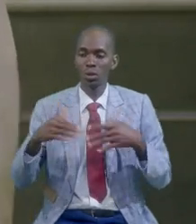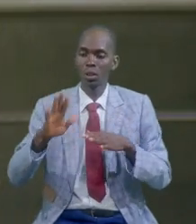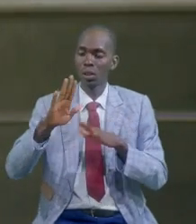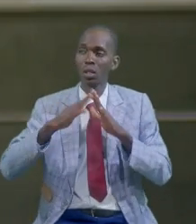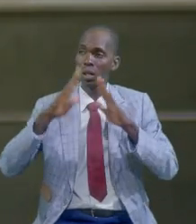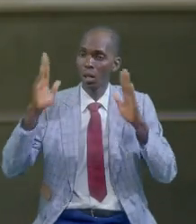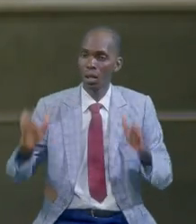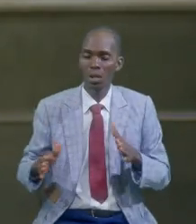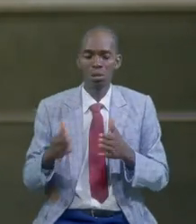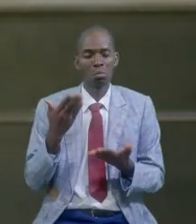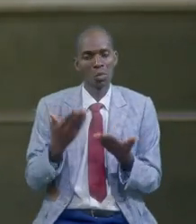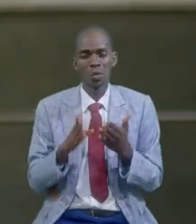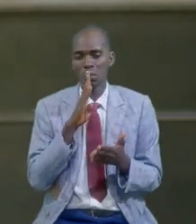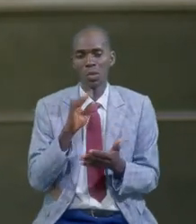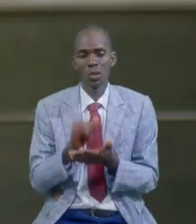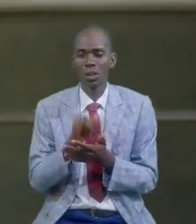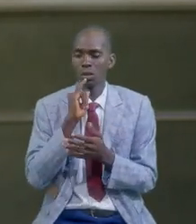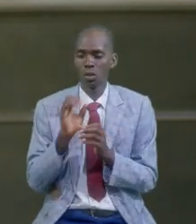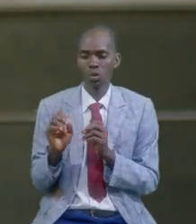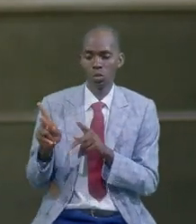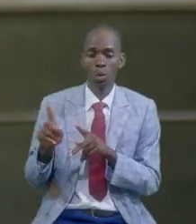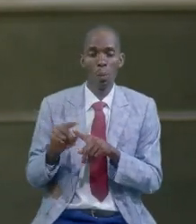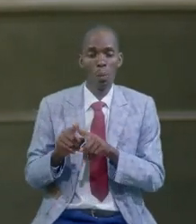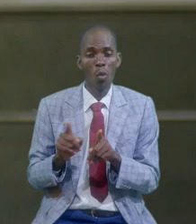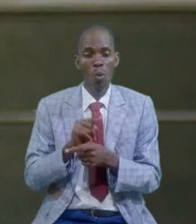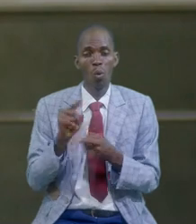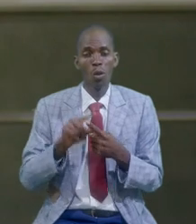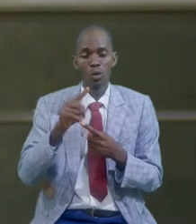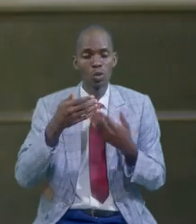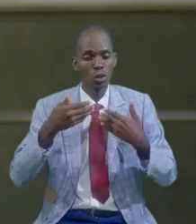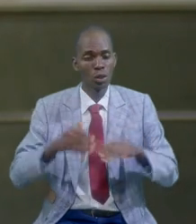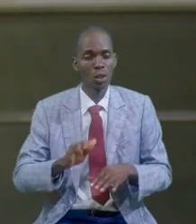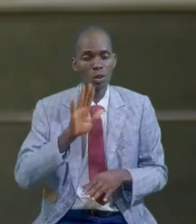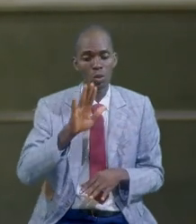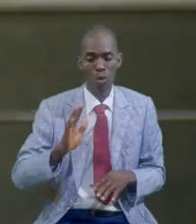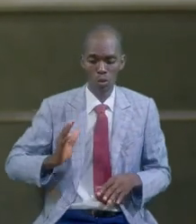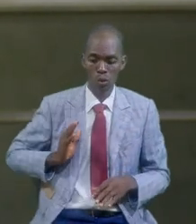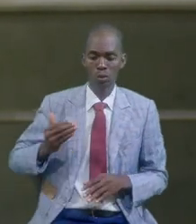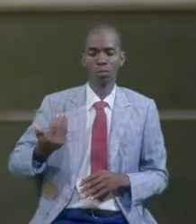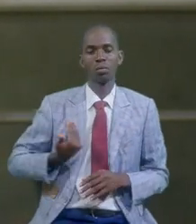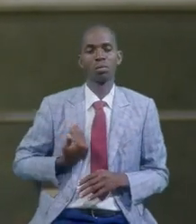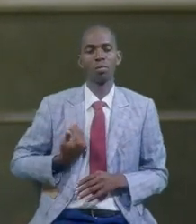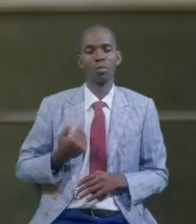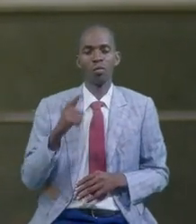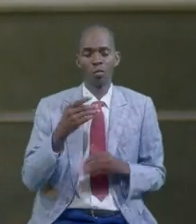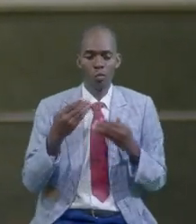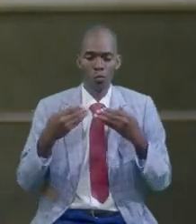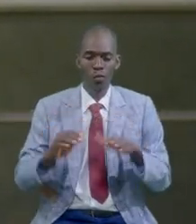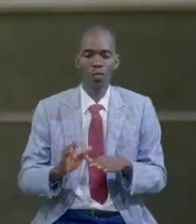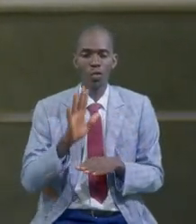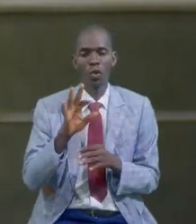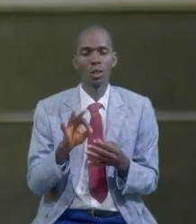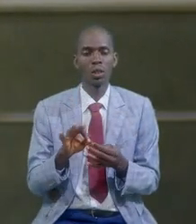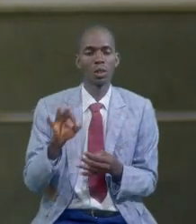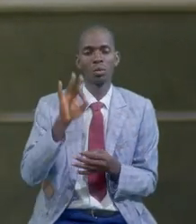when you sell your soul, you sell your spirit,